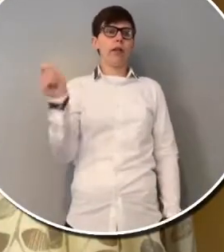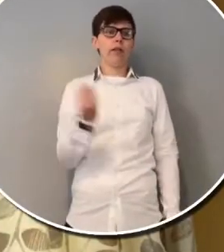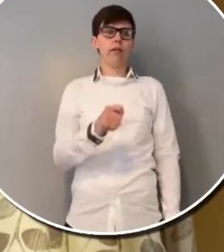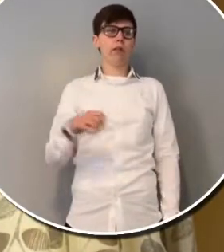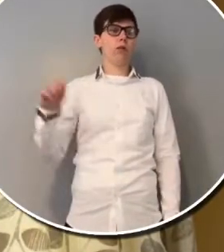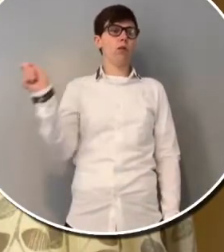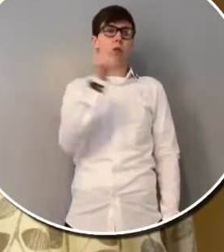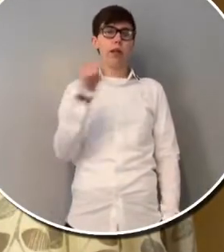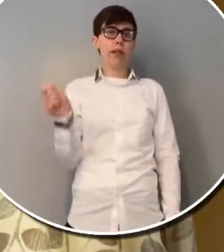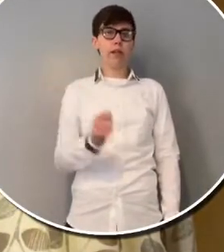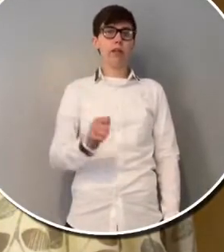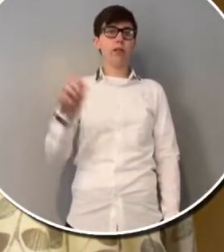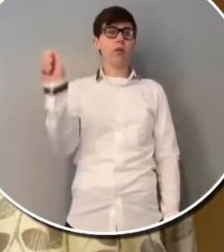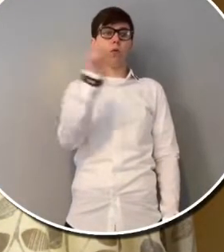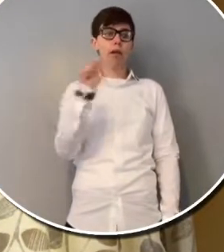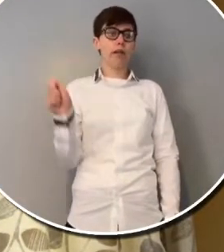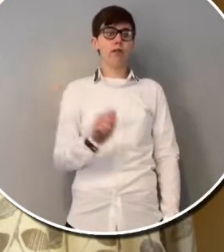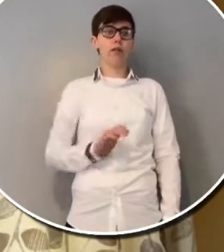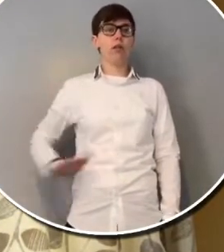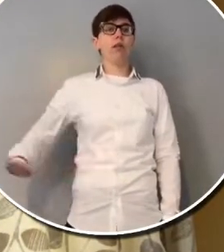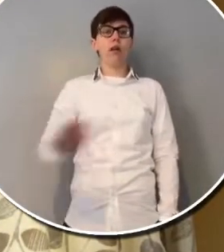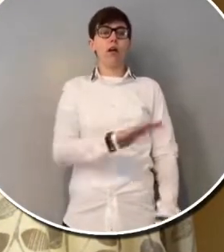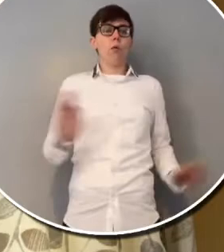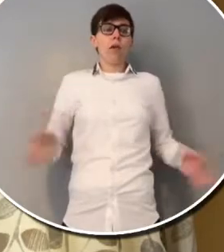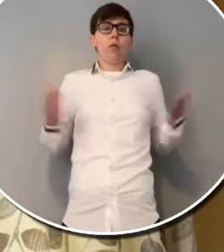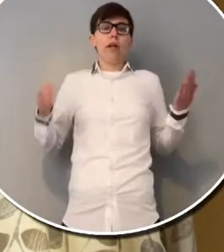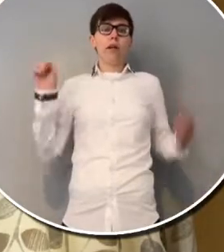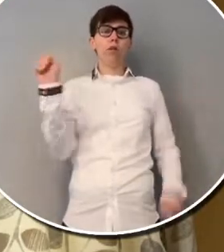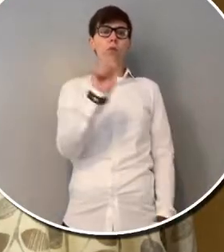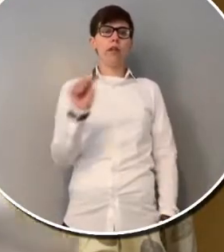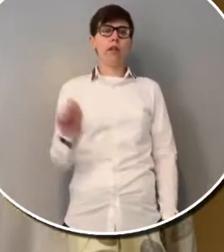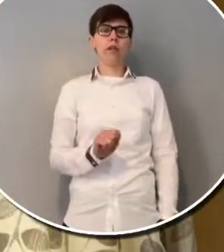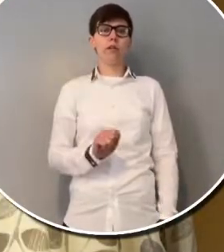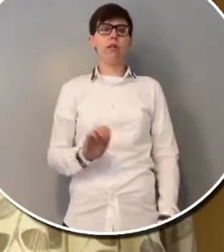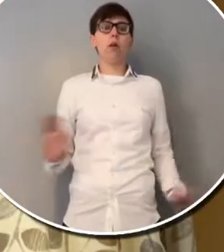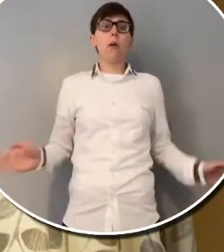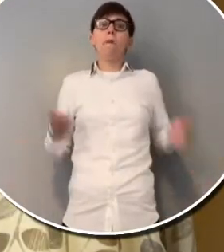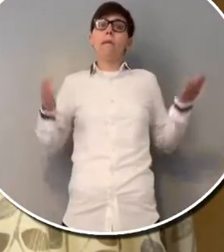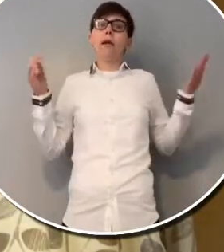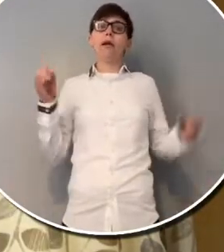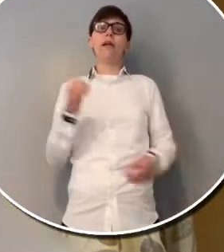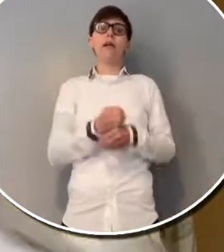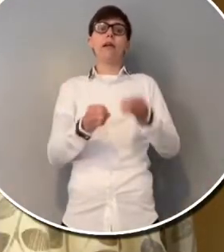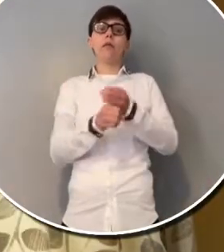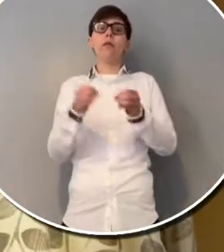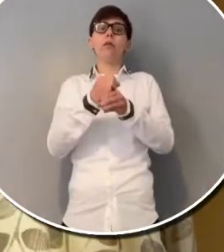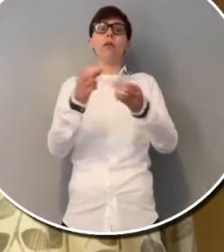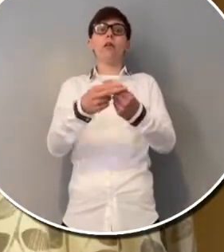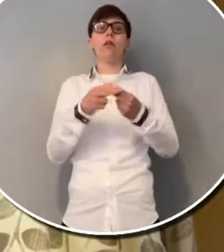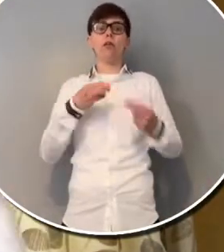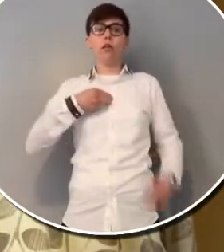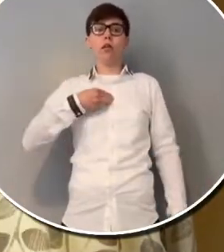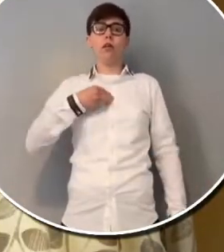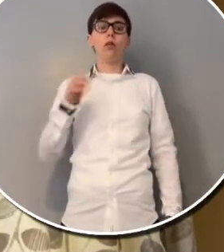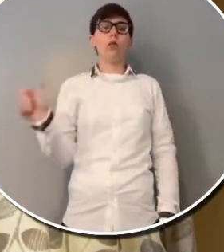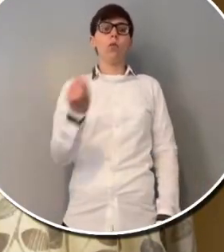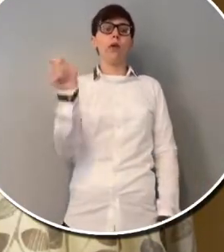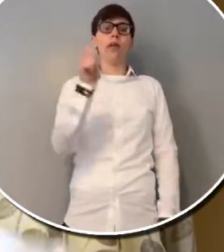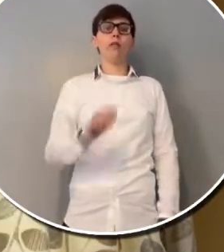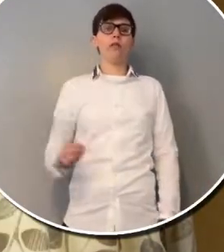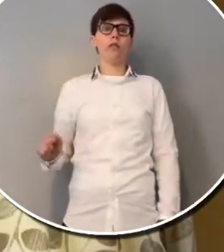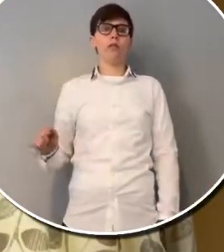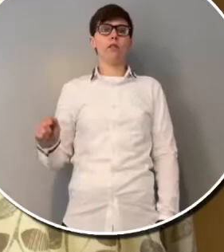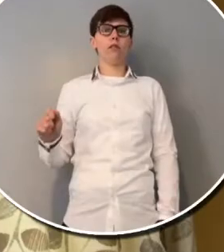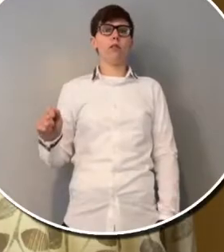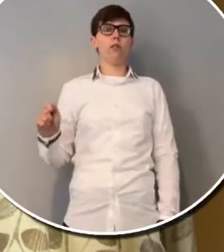wave? Wave our scarves, ready? Can we play at waving, waving, waving? Can